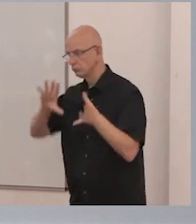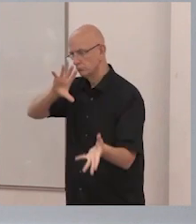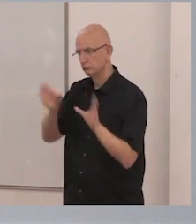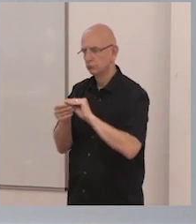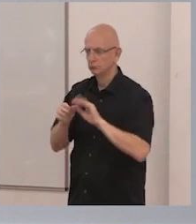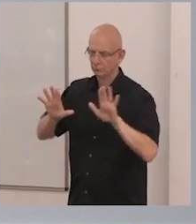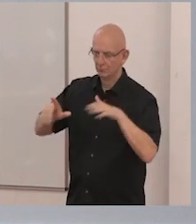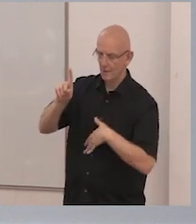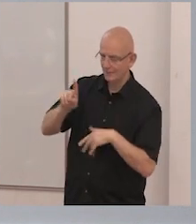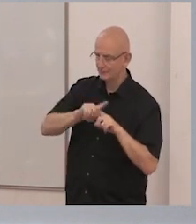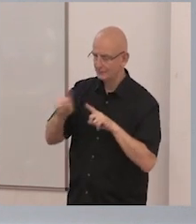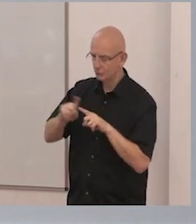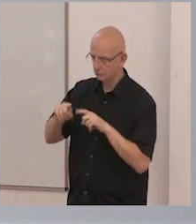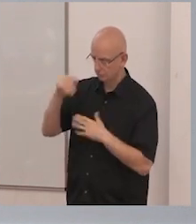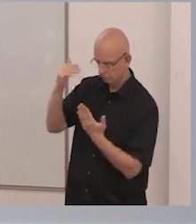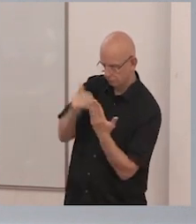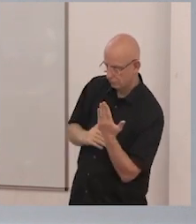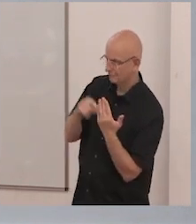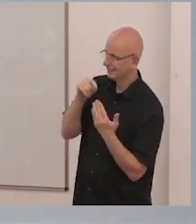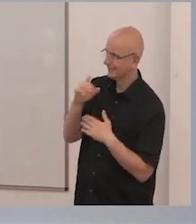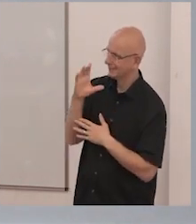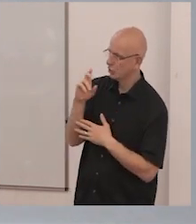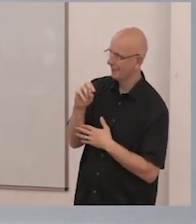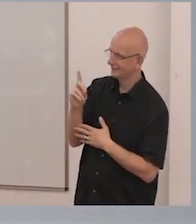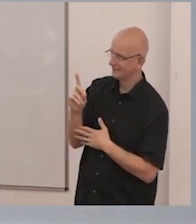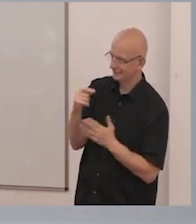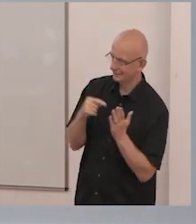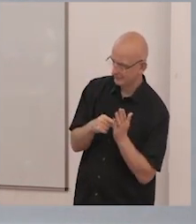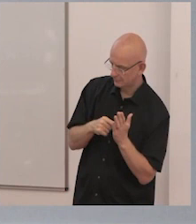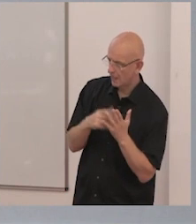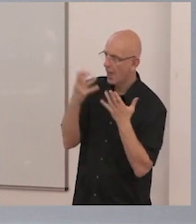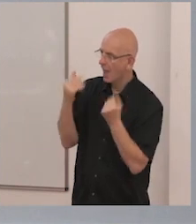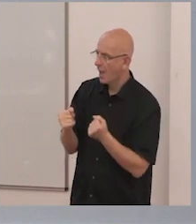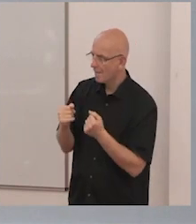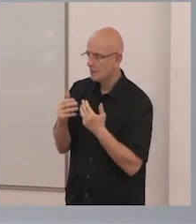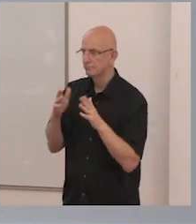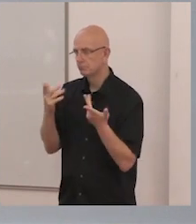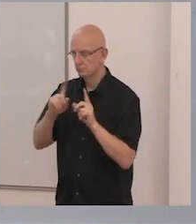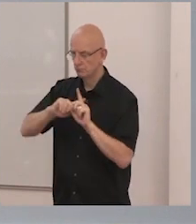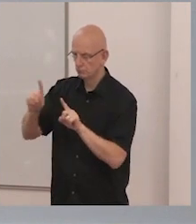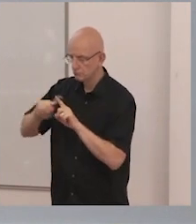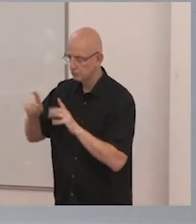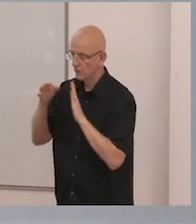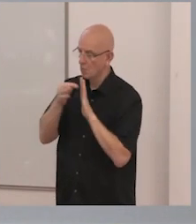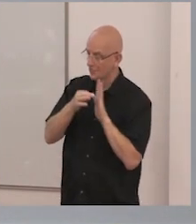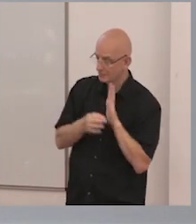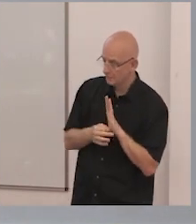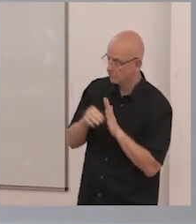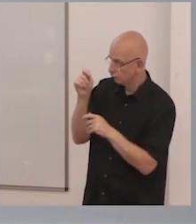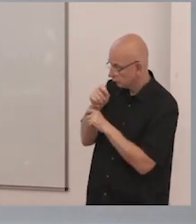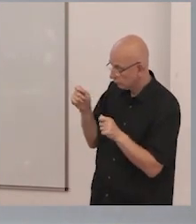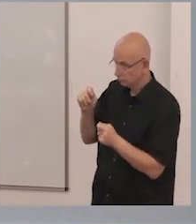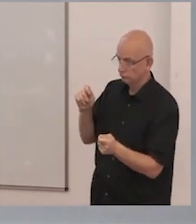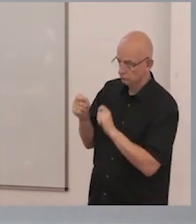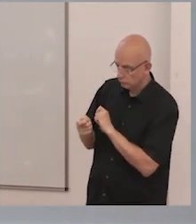It's mentioned in terms of awareness raising, education, health, respect for home and family, participation